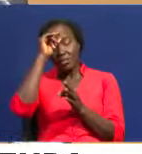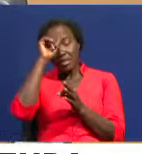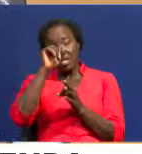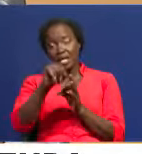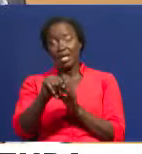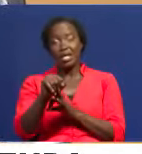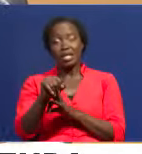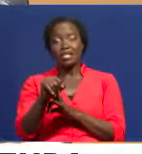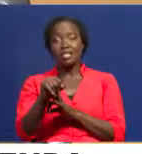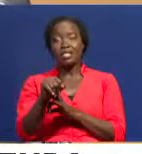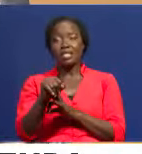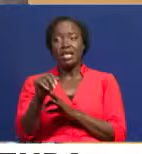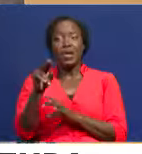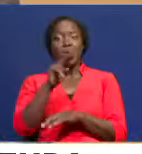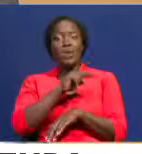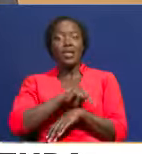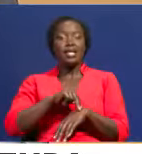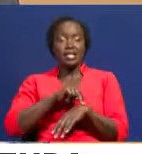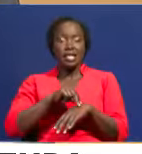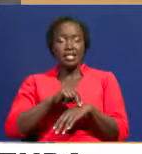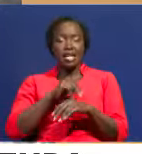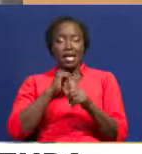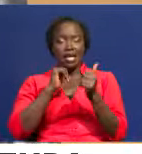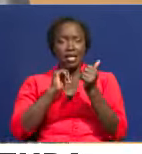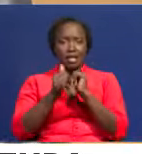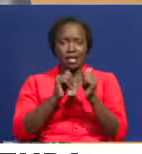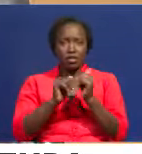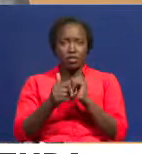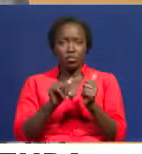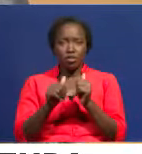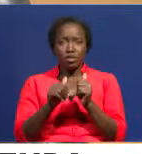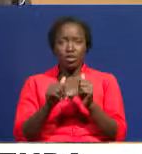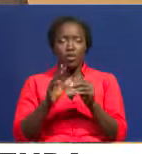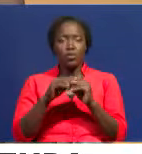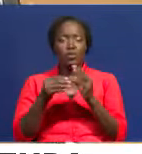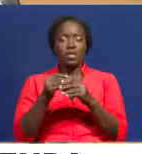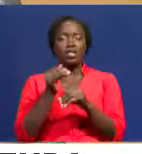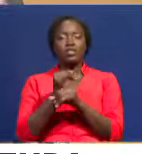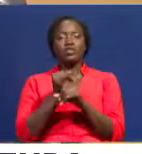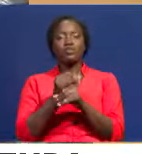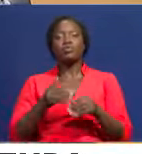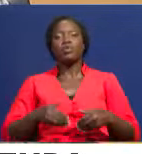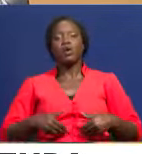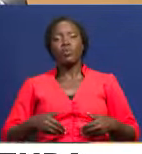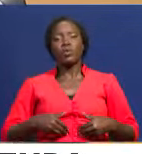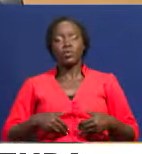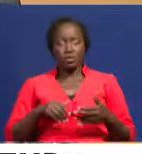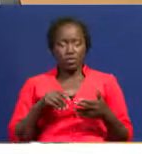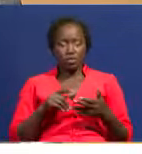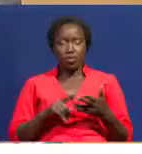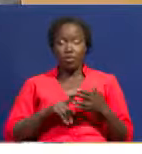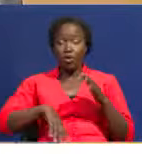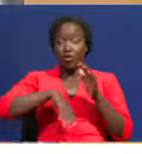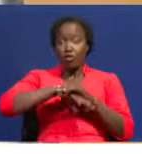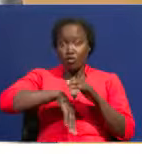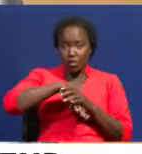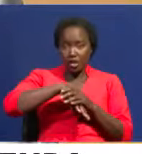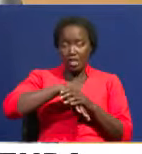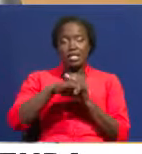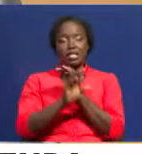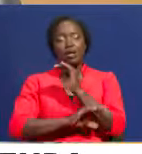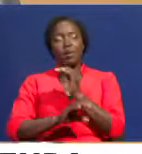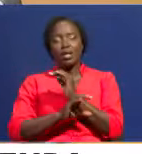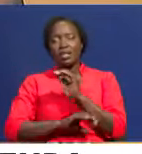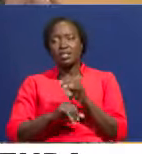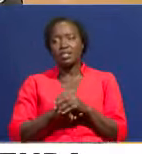least nurture sports mm-hmm. and talents, we can create jobs for our youths. Look at the footballers in our